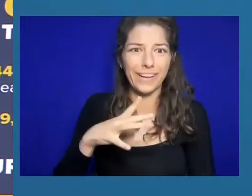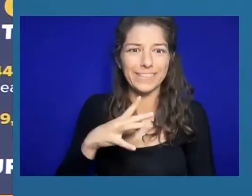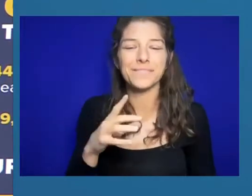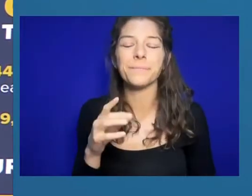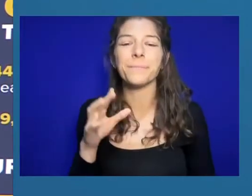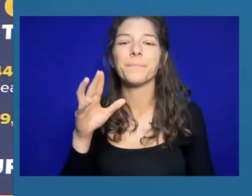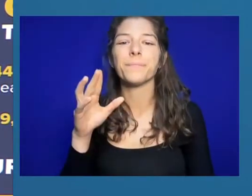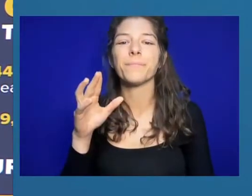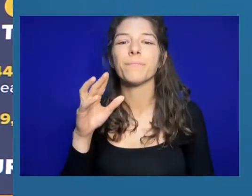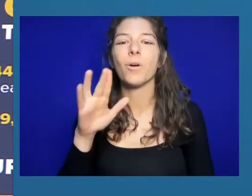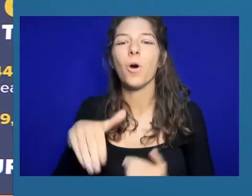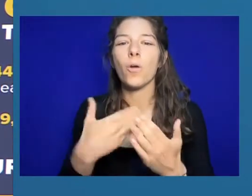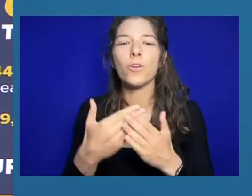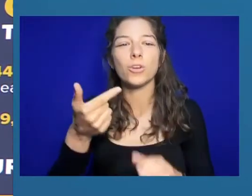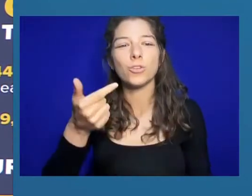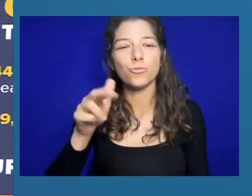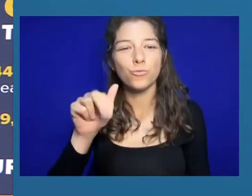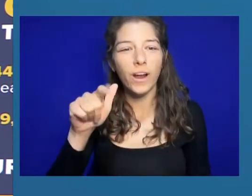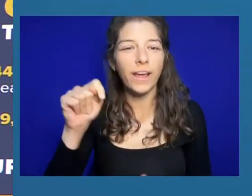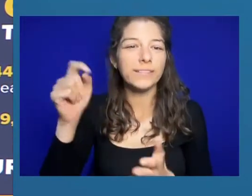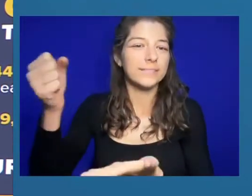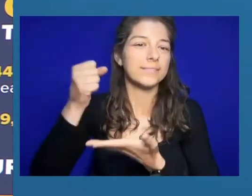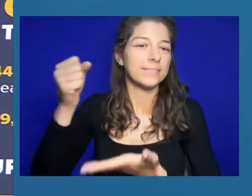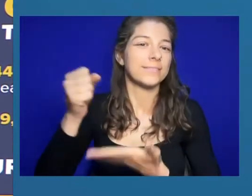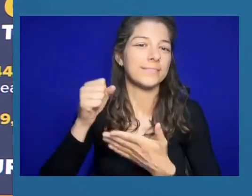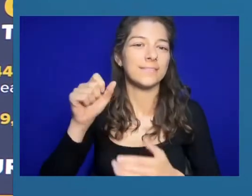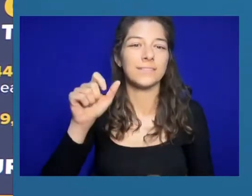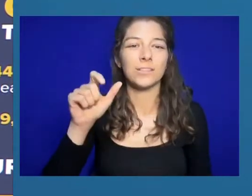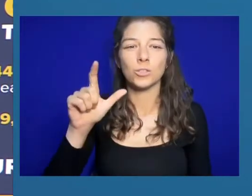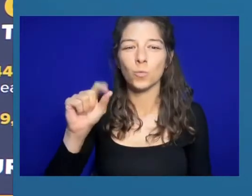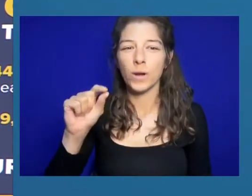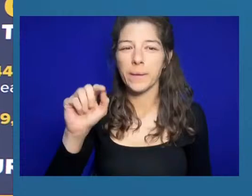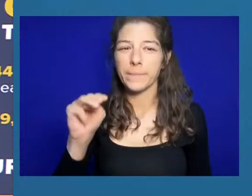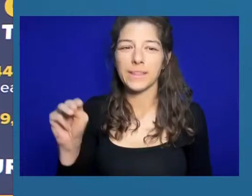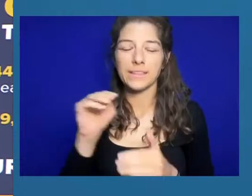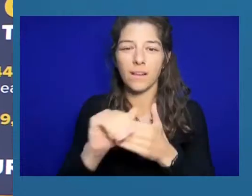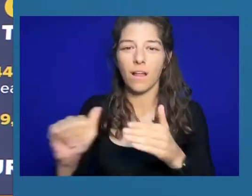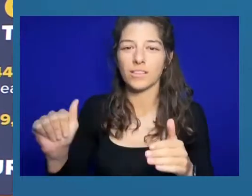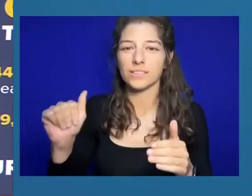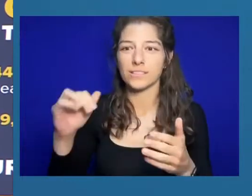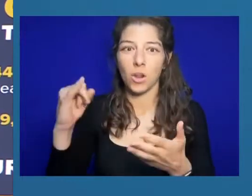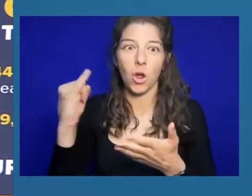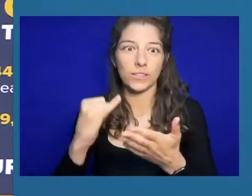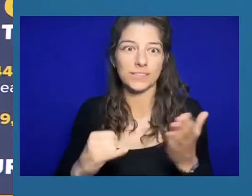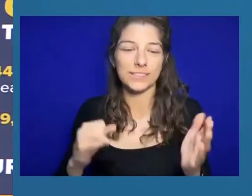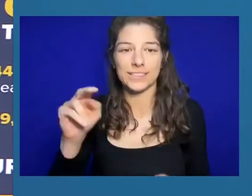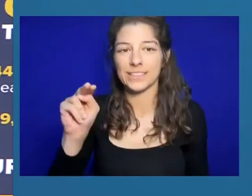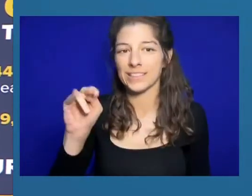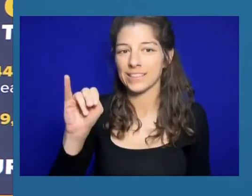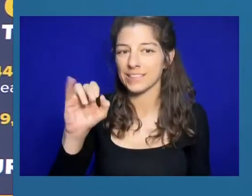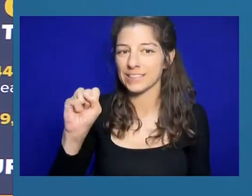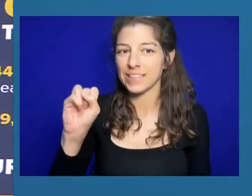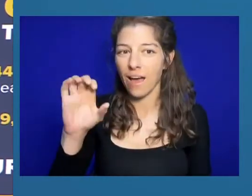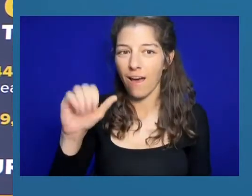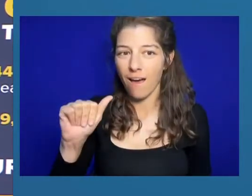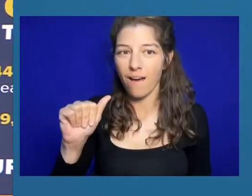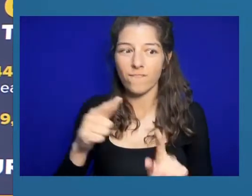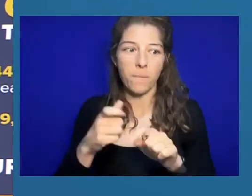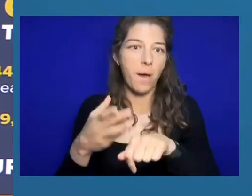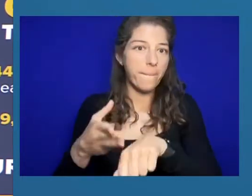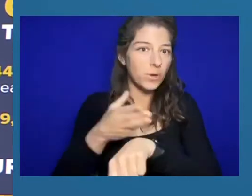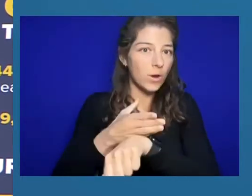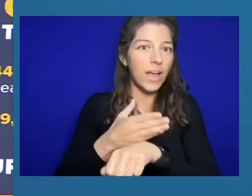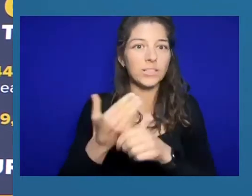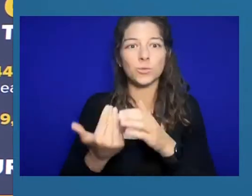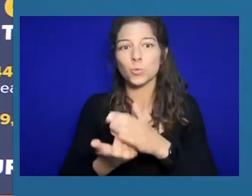all the grants we've had, over $20 million in NISCA grants. And if you're an arts group, you know about NISCA, everything from upgrades and new commission.